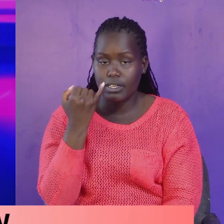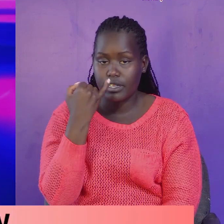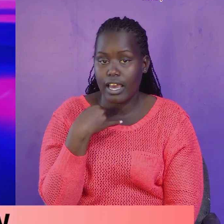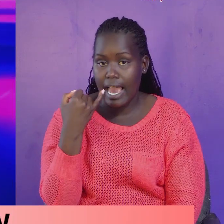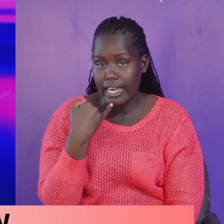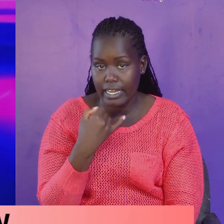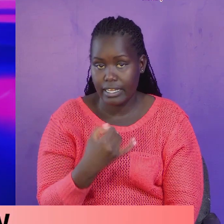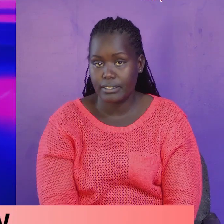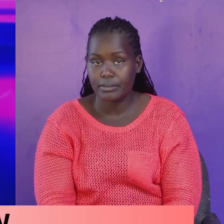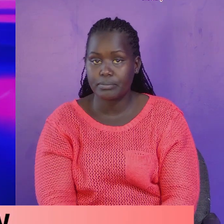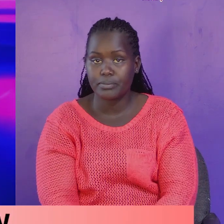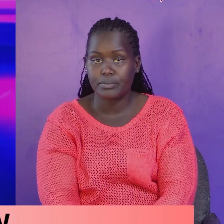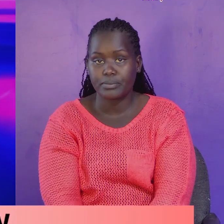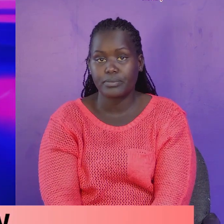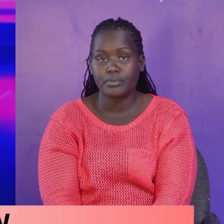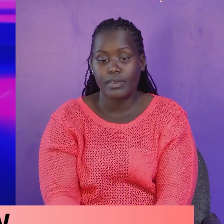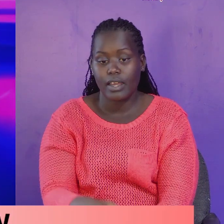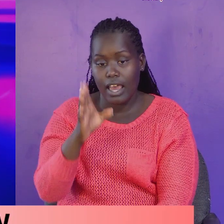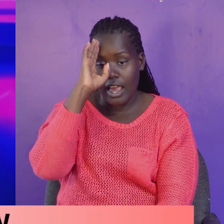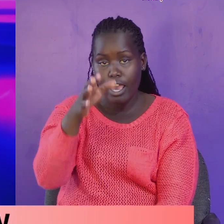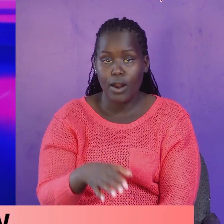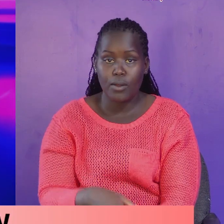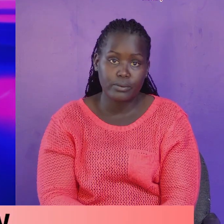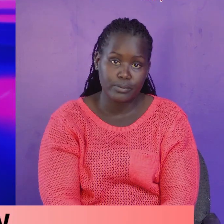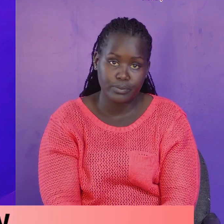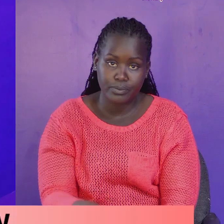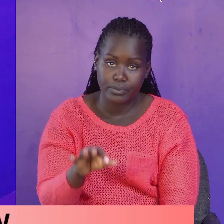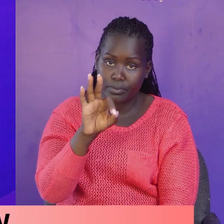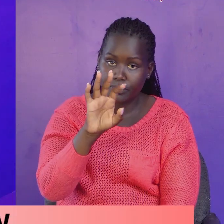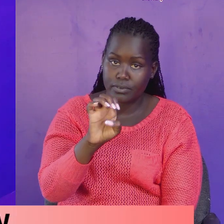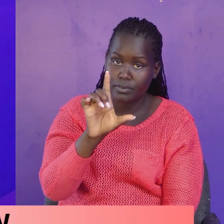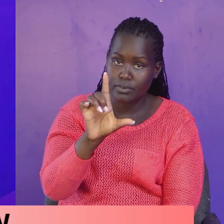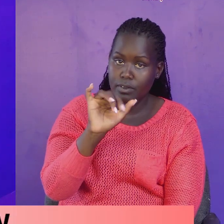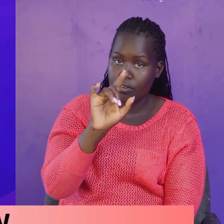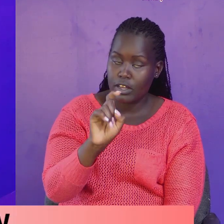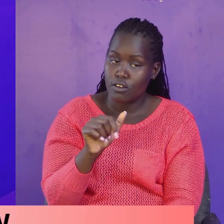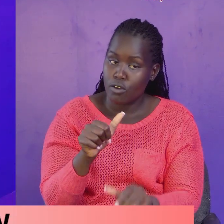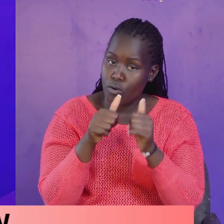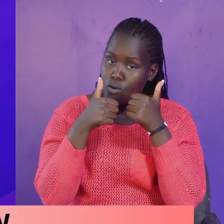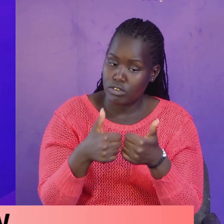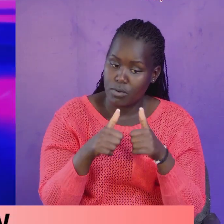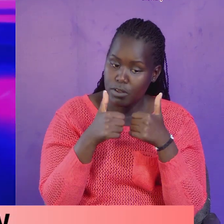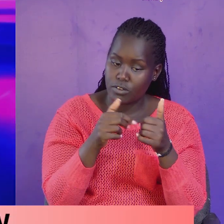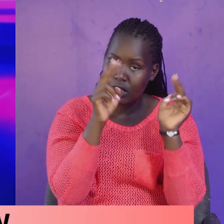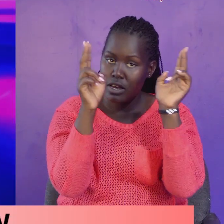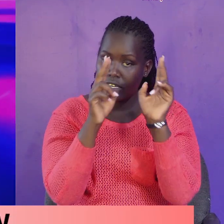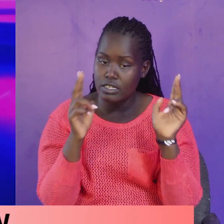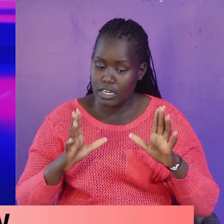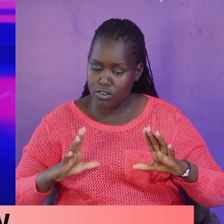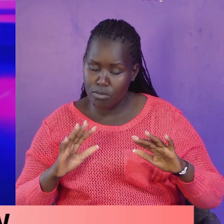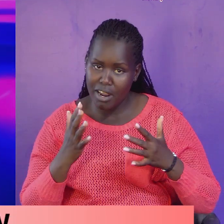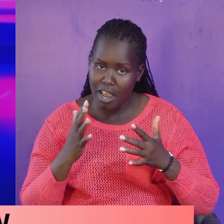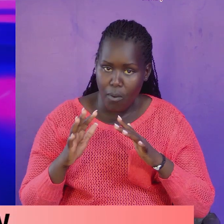Chebi Watts. Hi, Felix. Hi. You're good? I'm good. International break inakupeleka